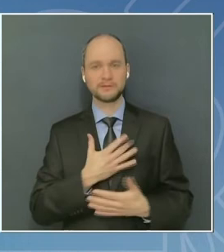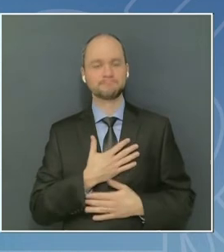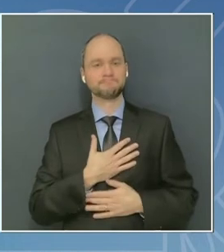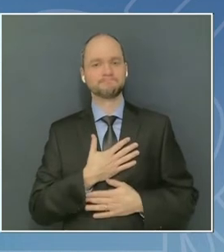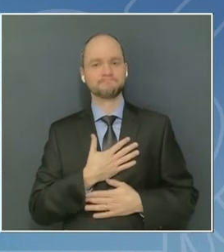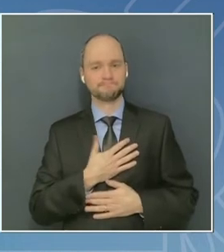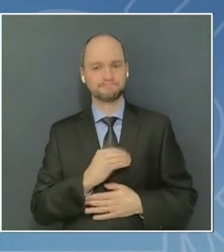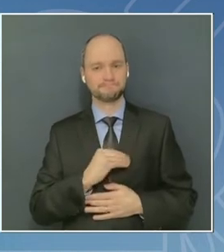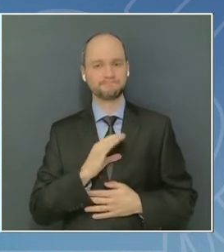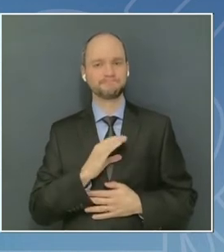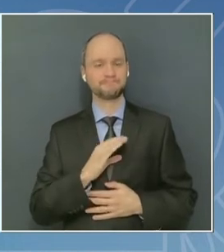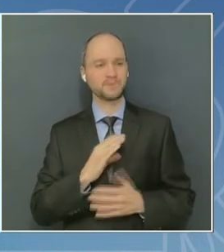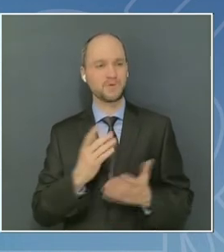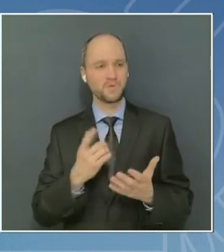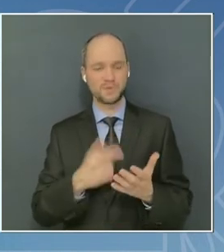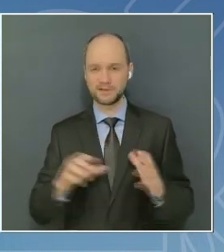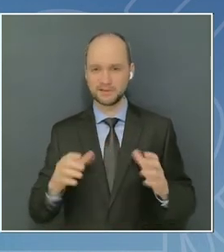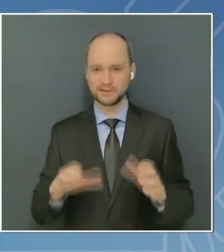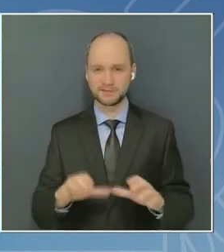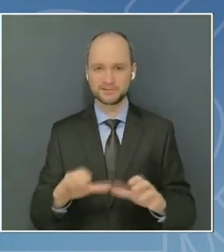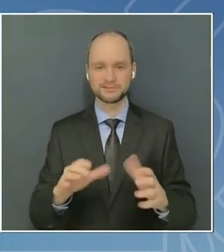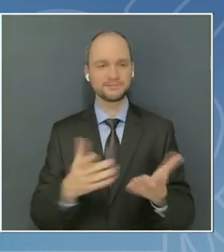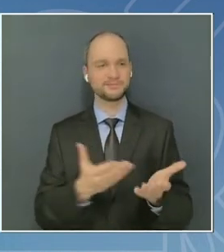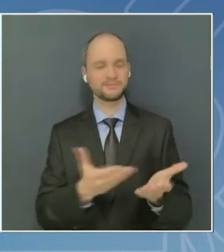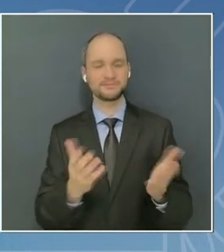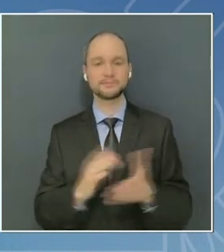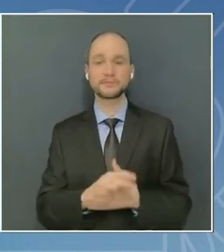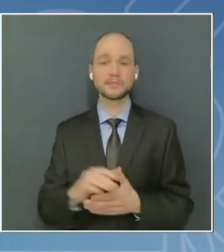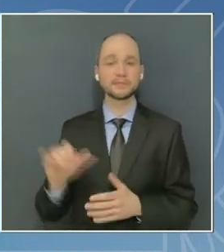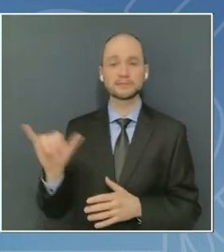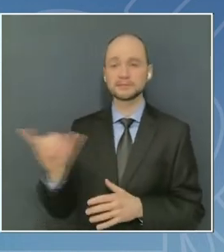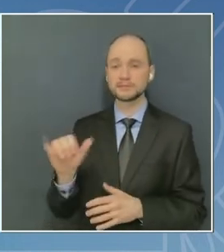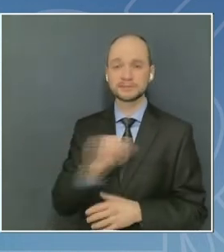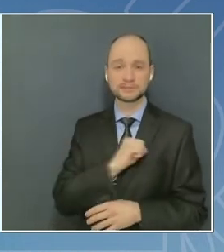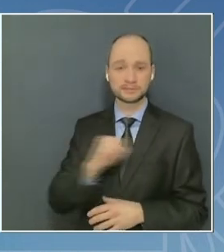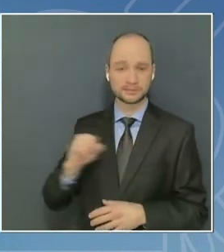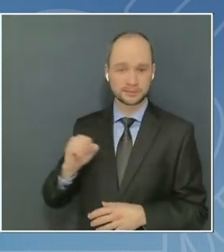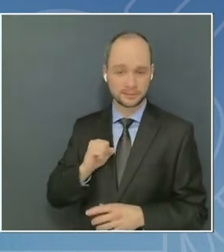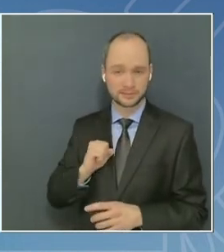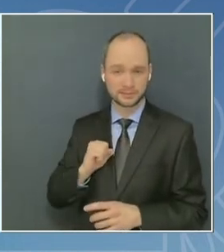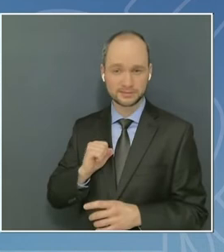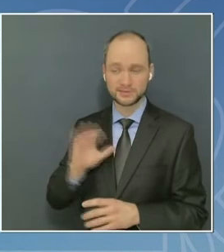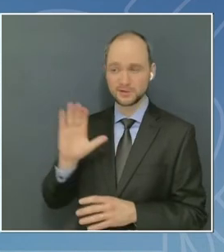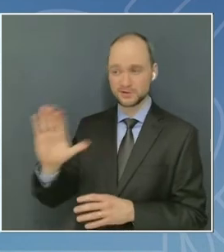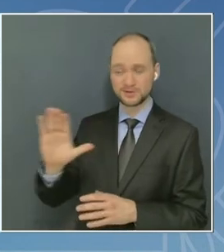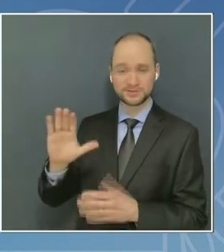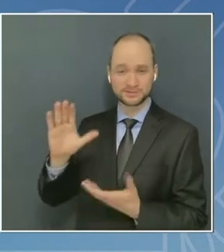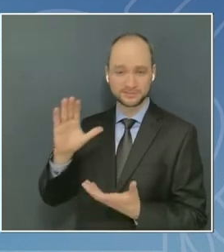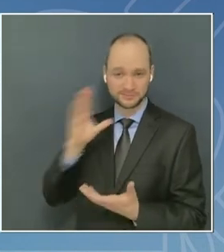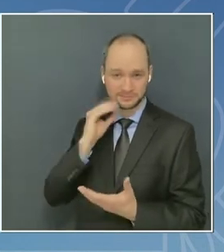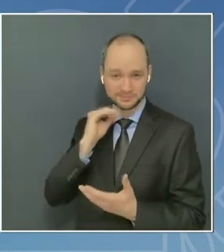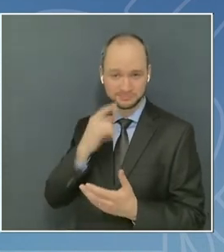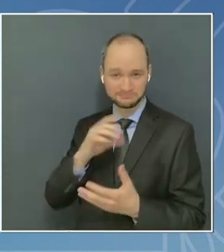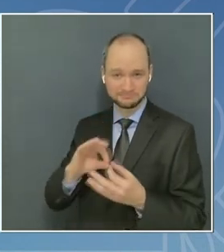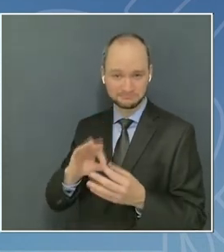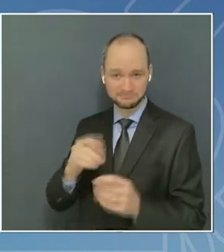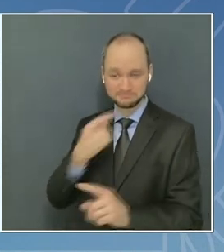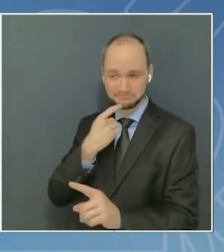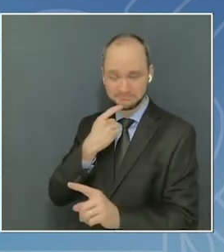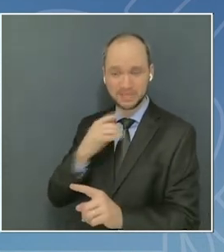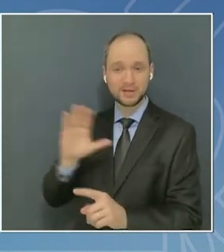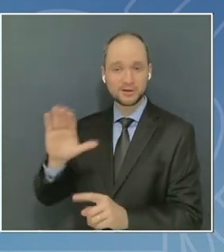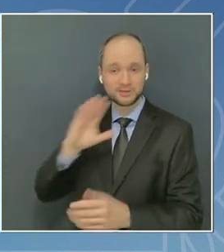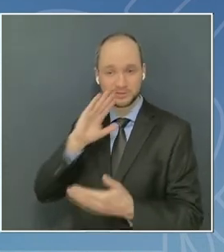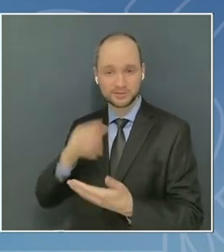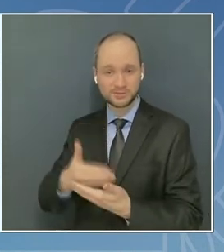Senator Tammy mentioned something, you know, I also send my kids to the Chinese school almost every Saturday